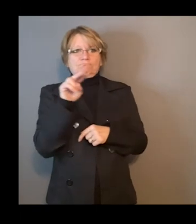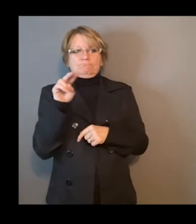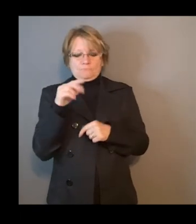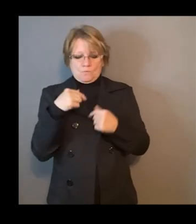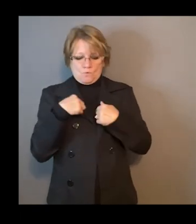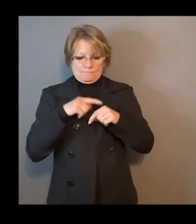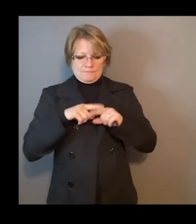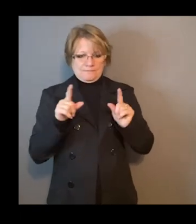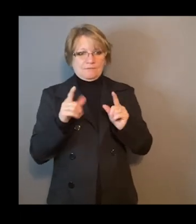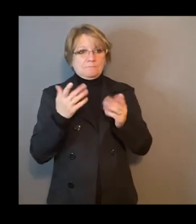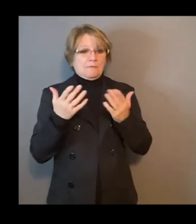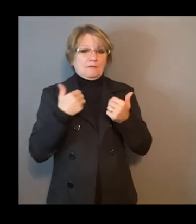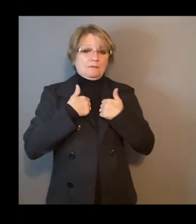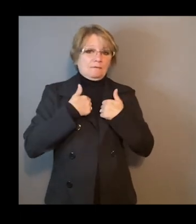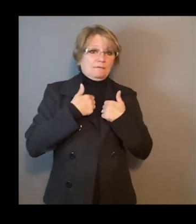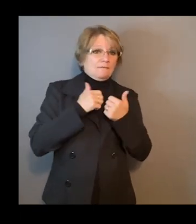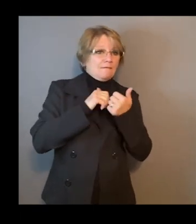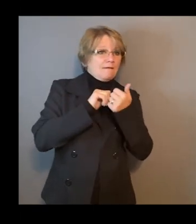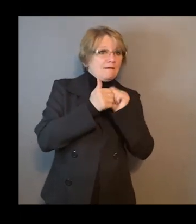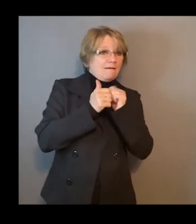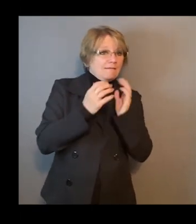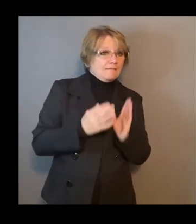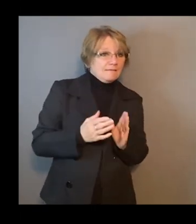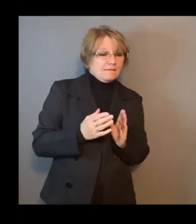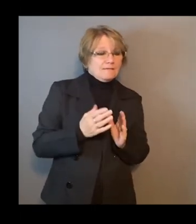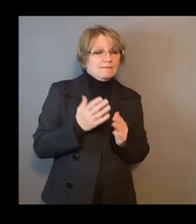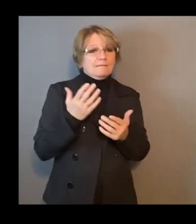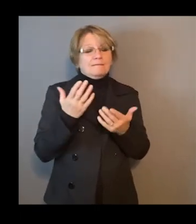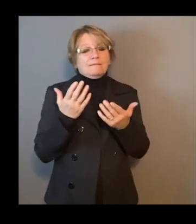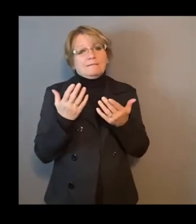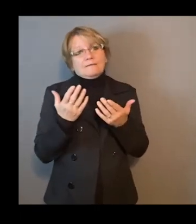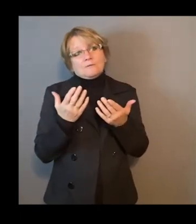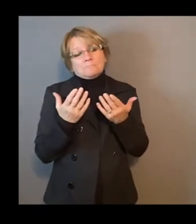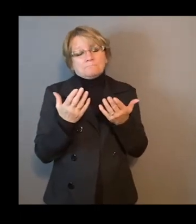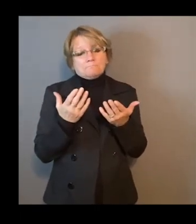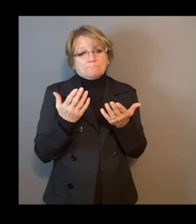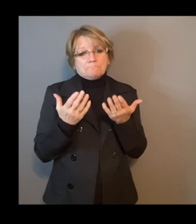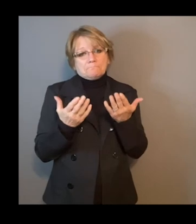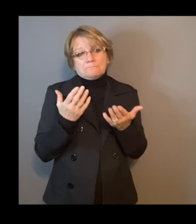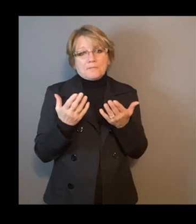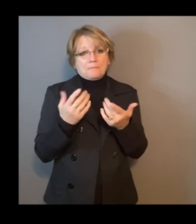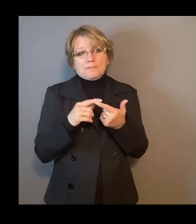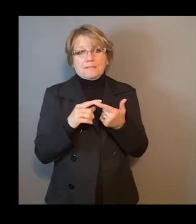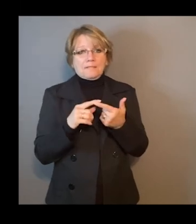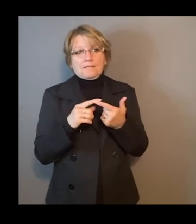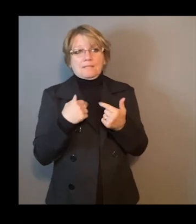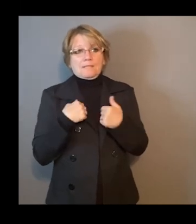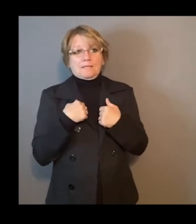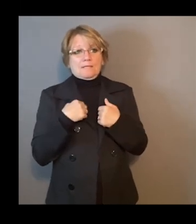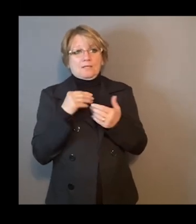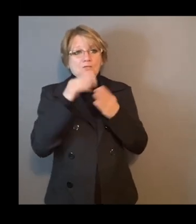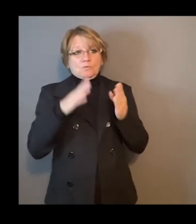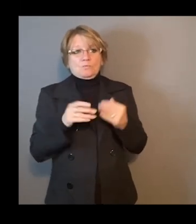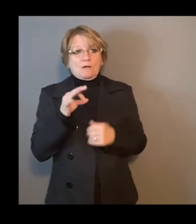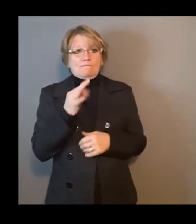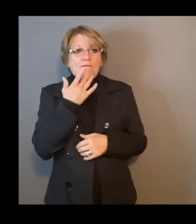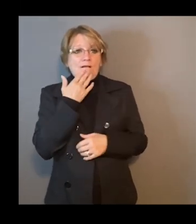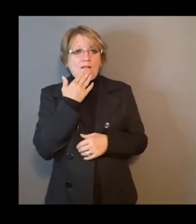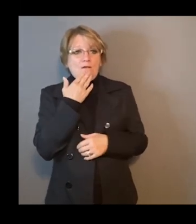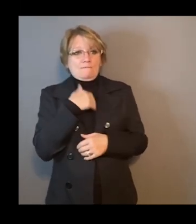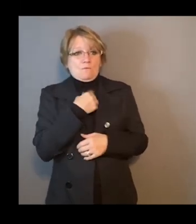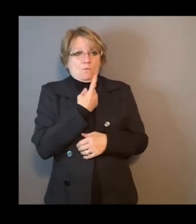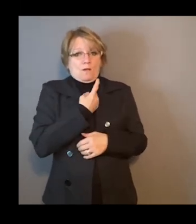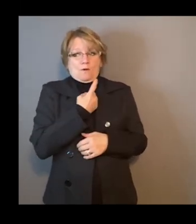you realize that you may be an athlete or you may be, you know, one of how many students of color in your